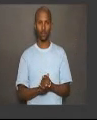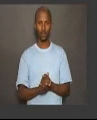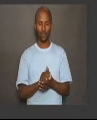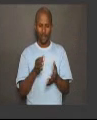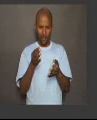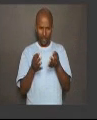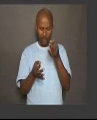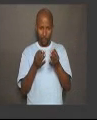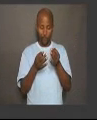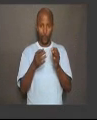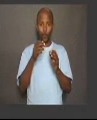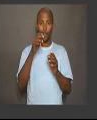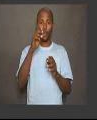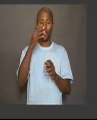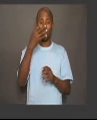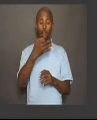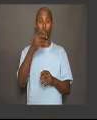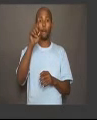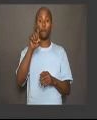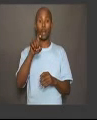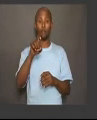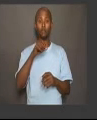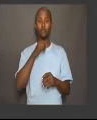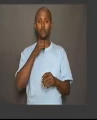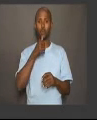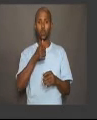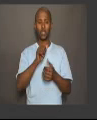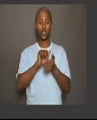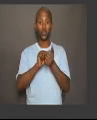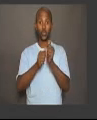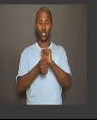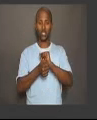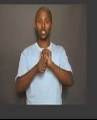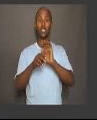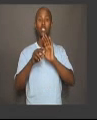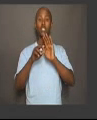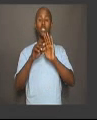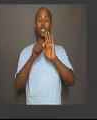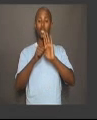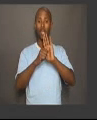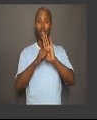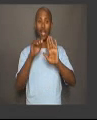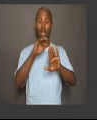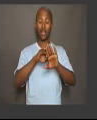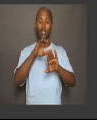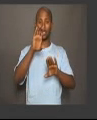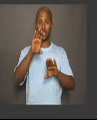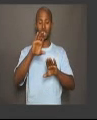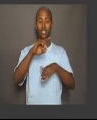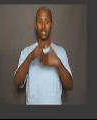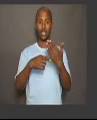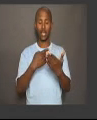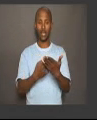If f prime does not change sign at C, then f